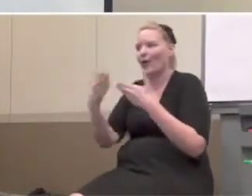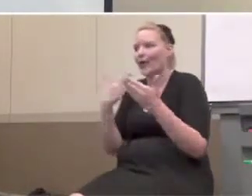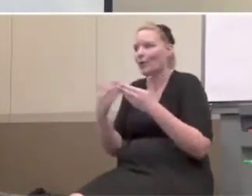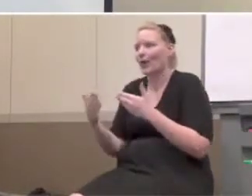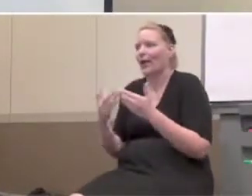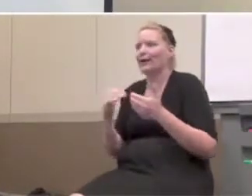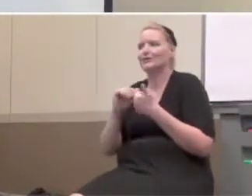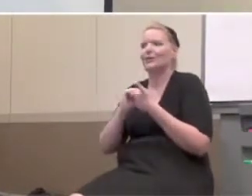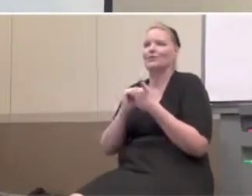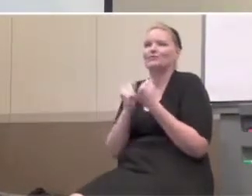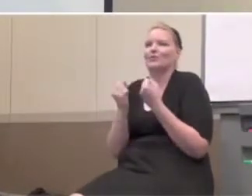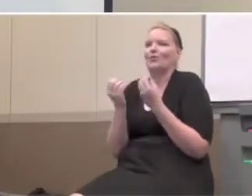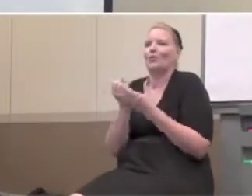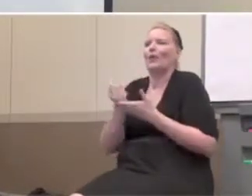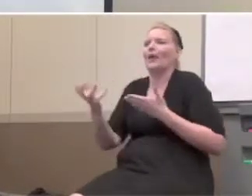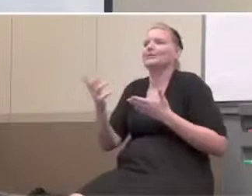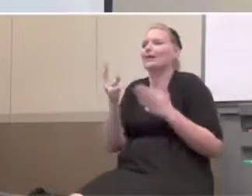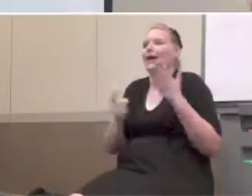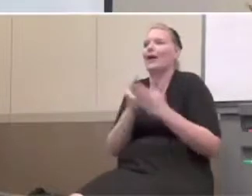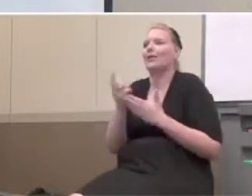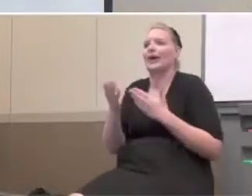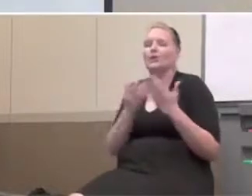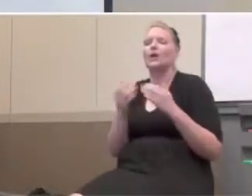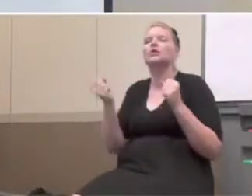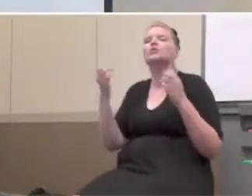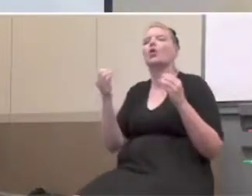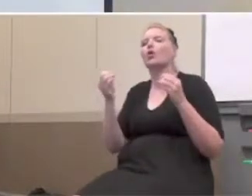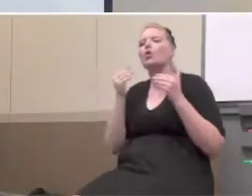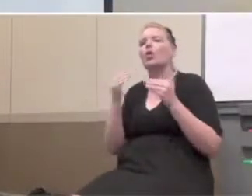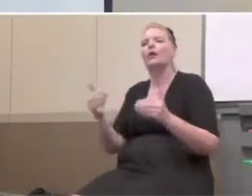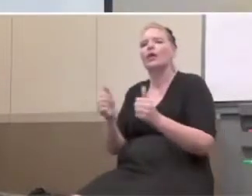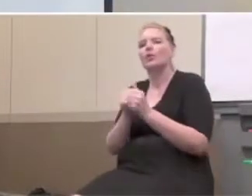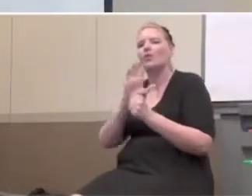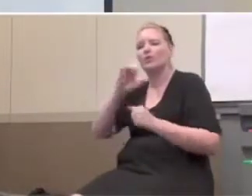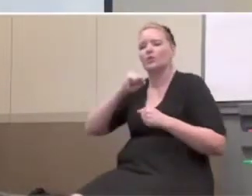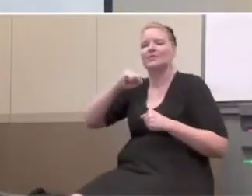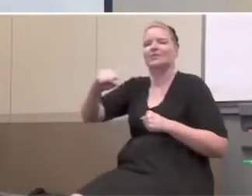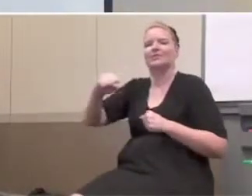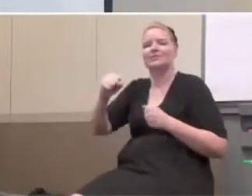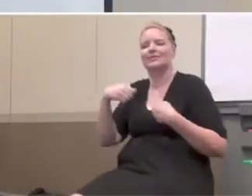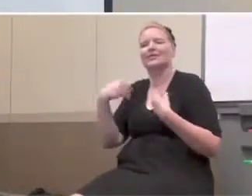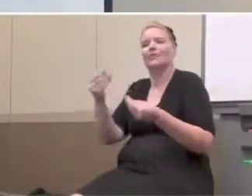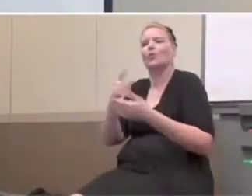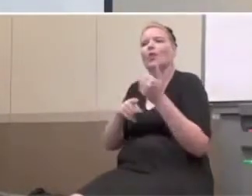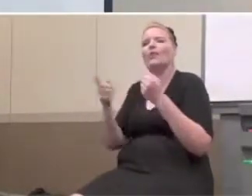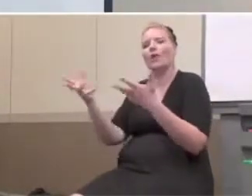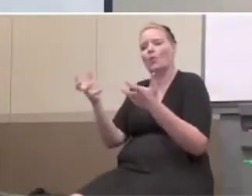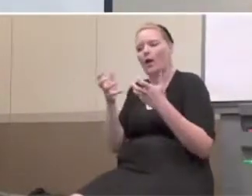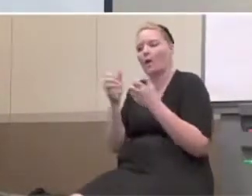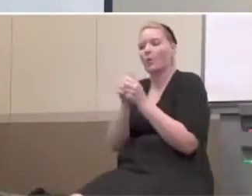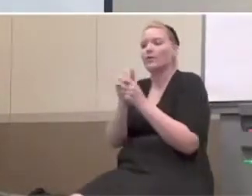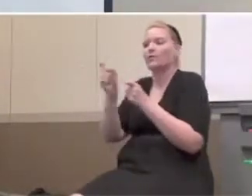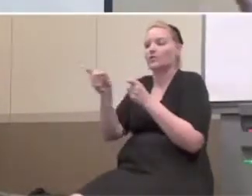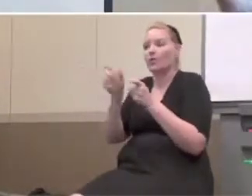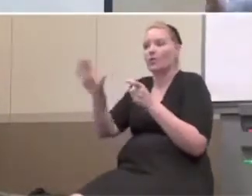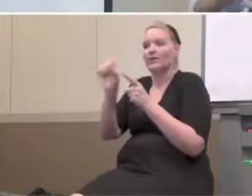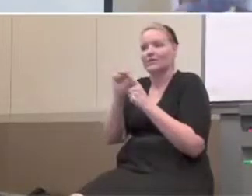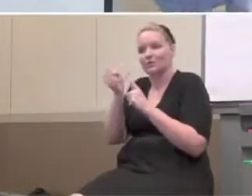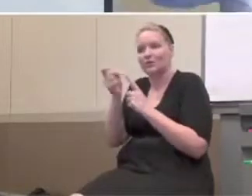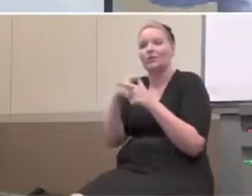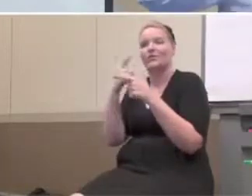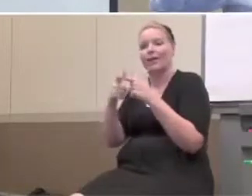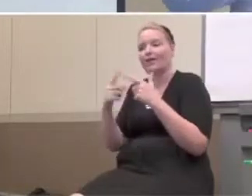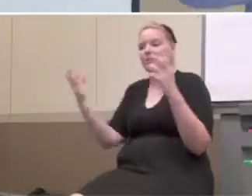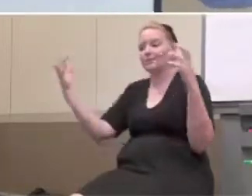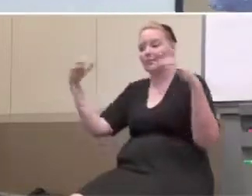it. So going with the resistance is a way of giving them what they want under controlled circumstances and then coming back